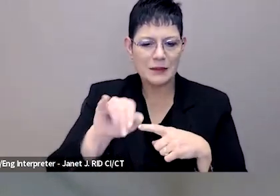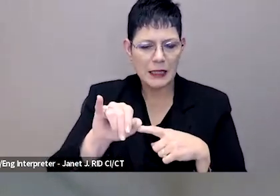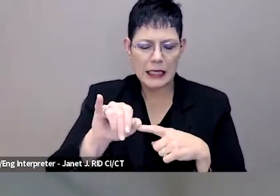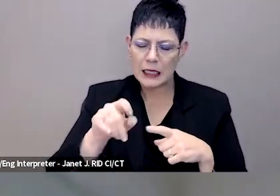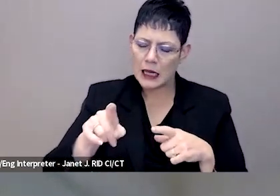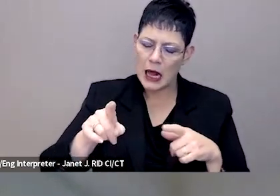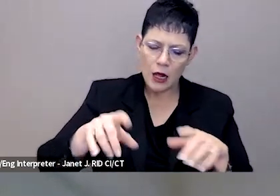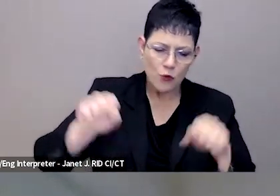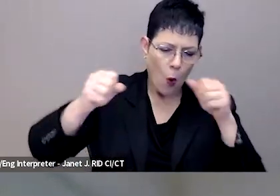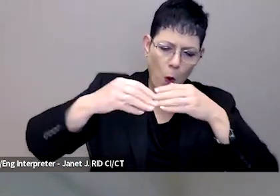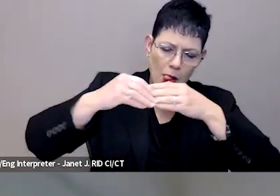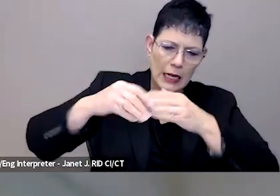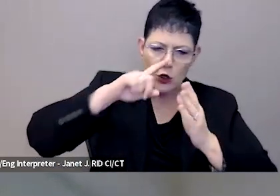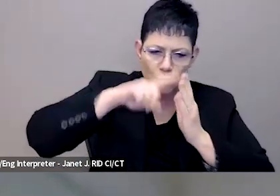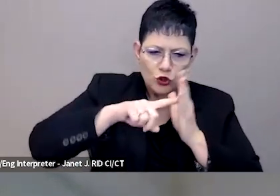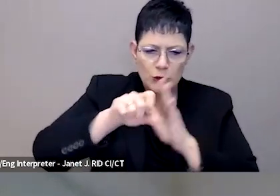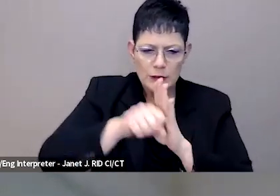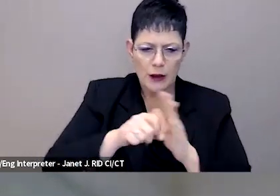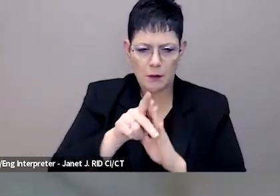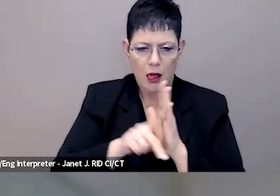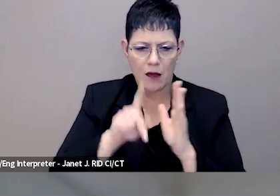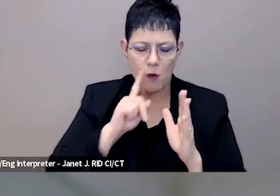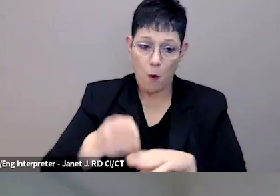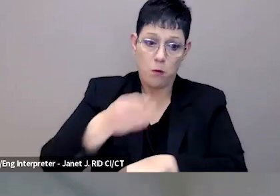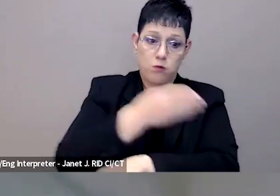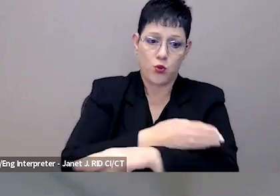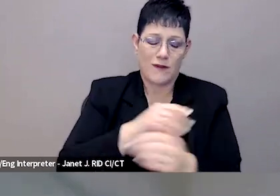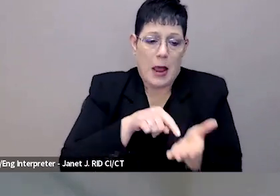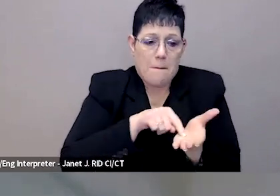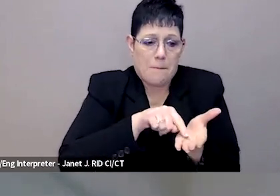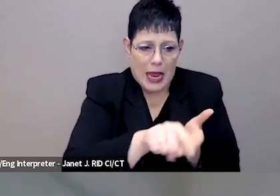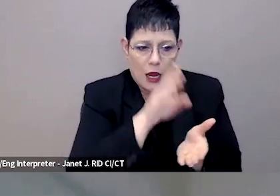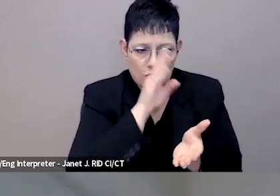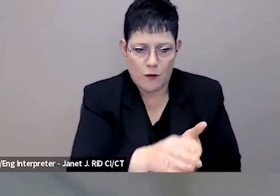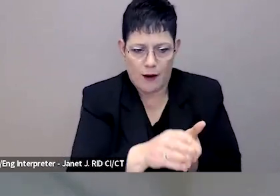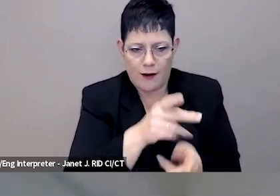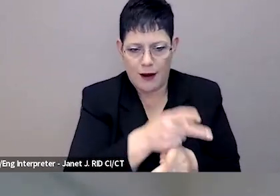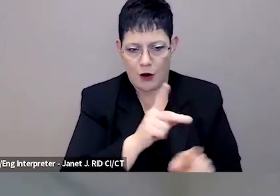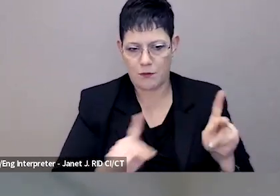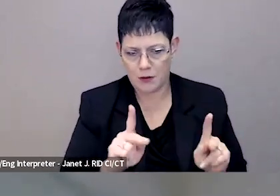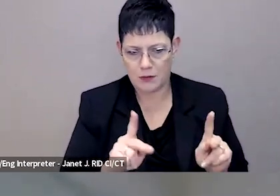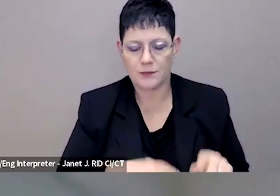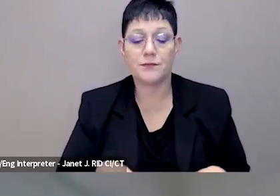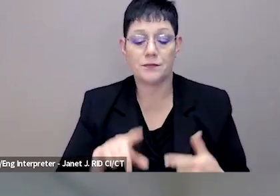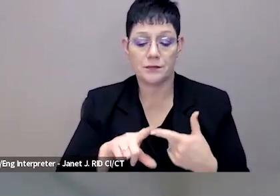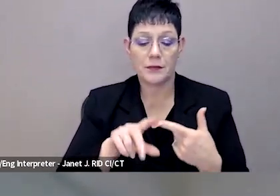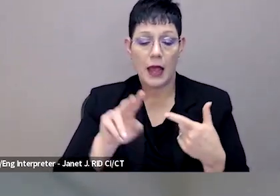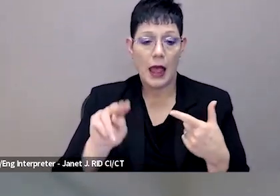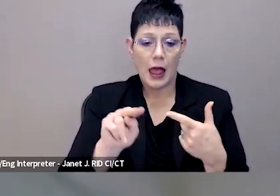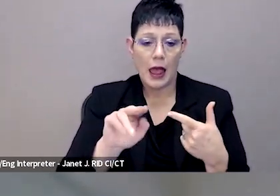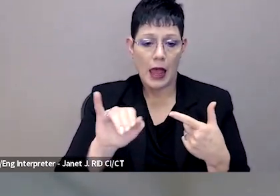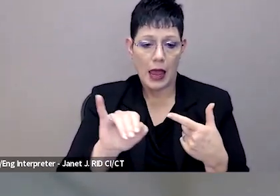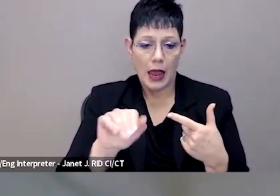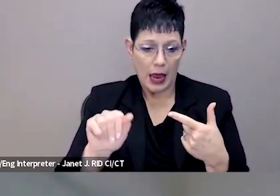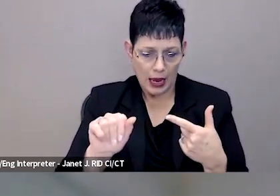research on state policies for improving compensation for direct care workers. The National Institute on Aging has